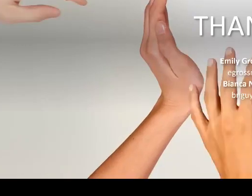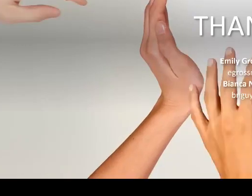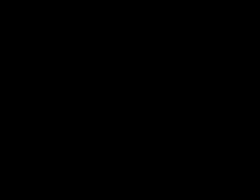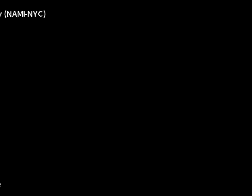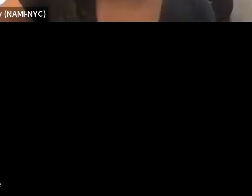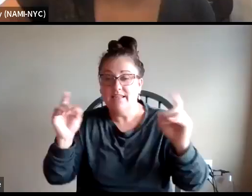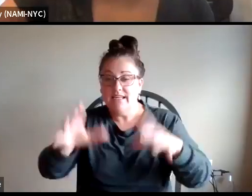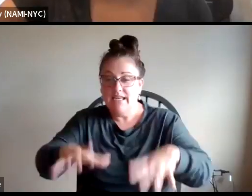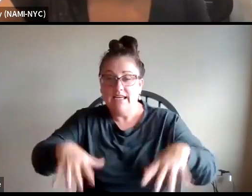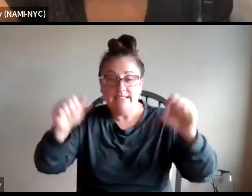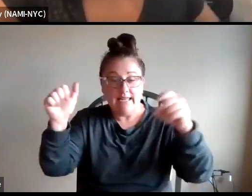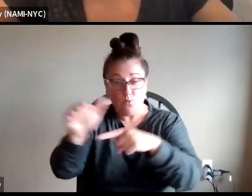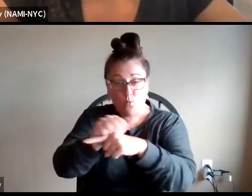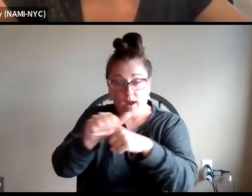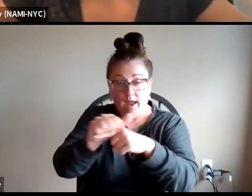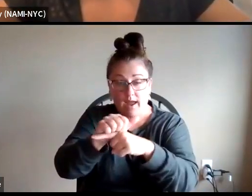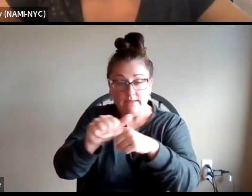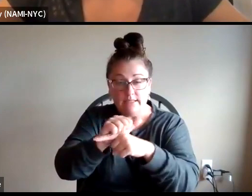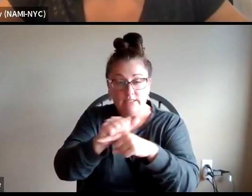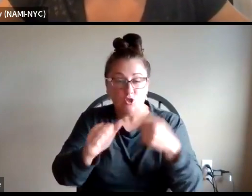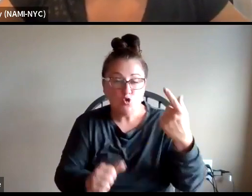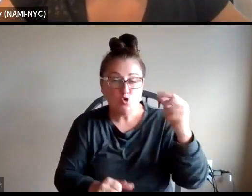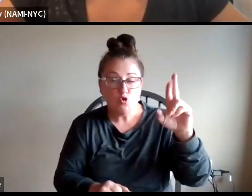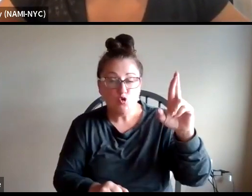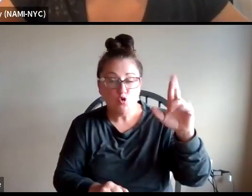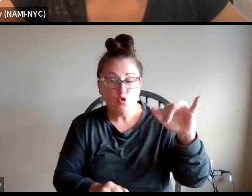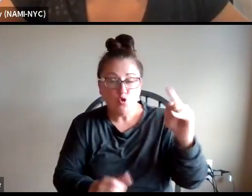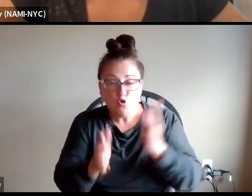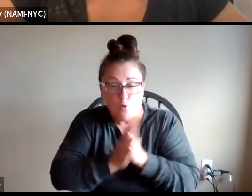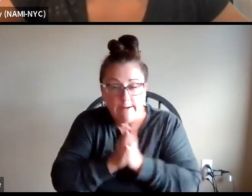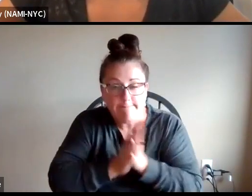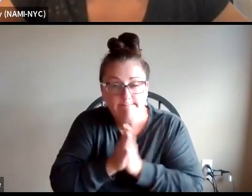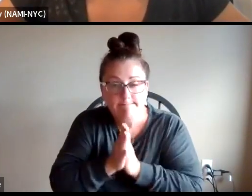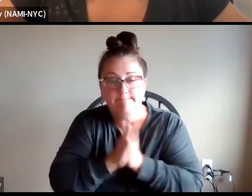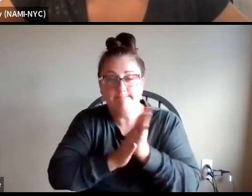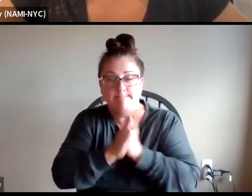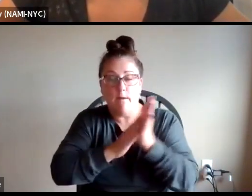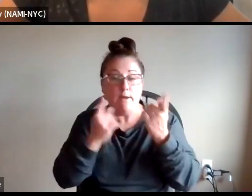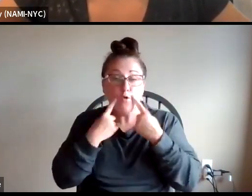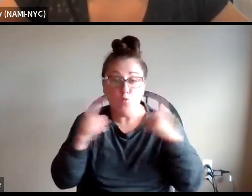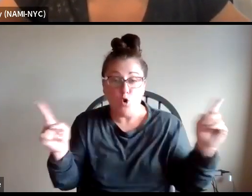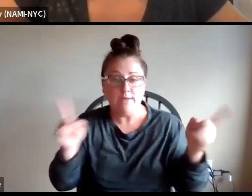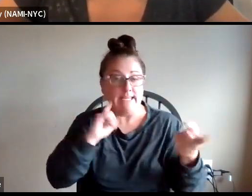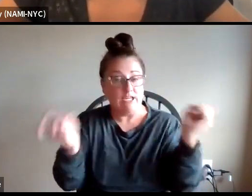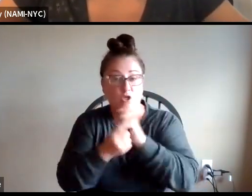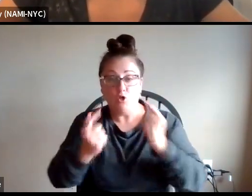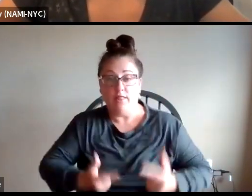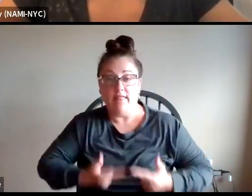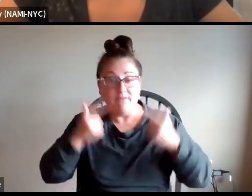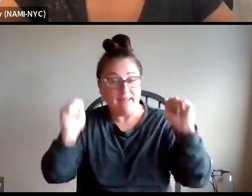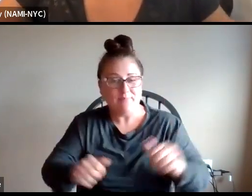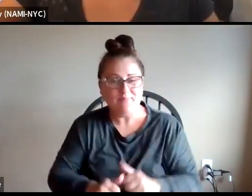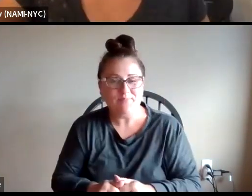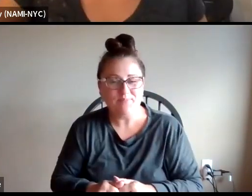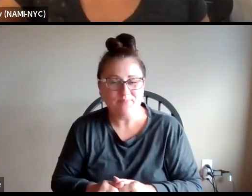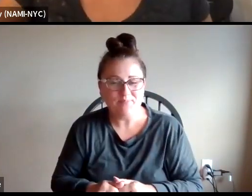takes practice and grit, but it really, really works and it can change your life too.